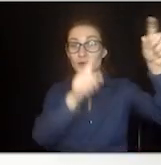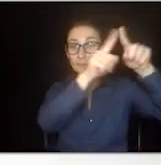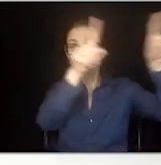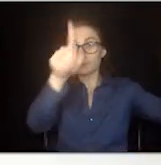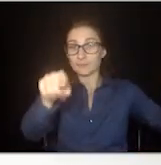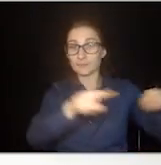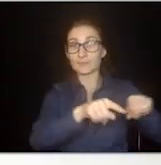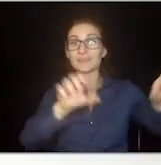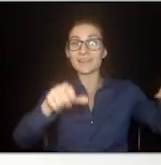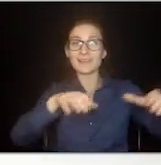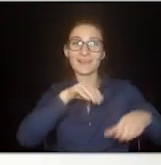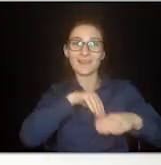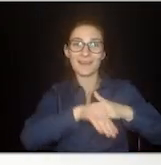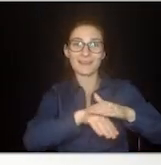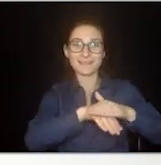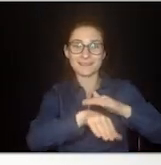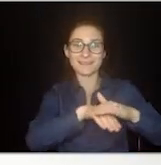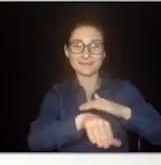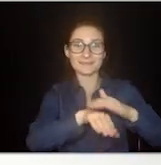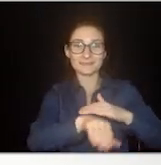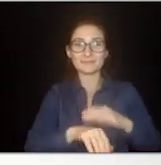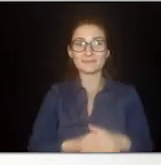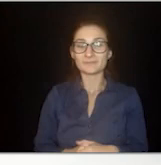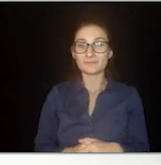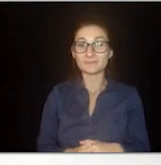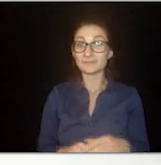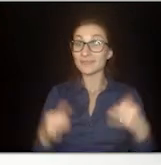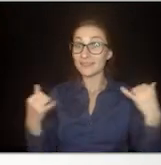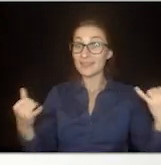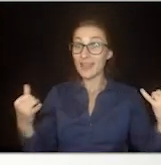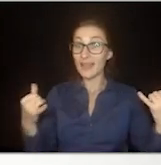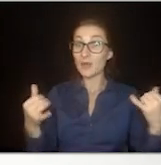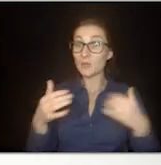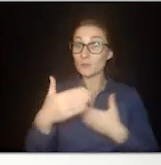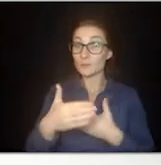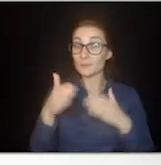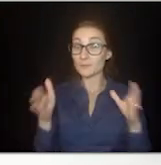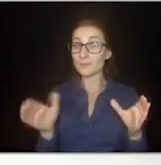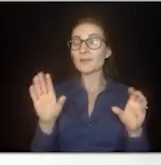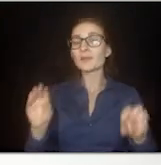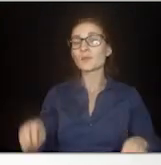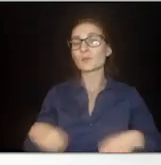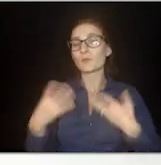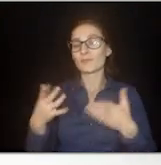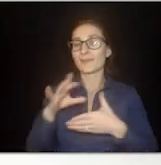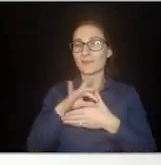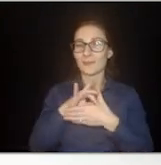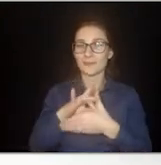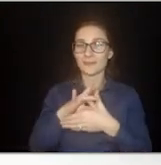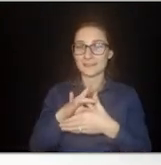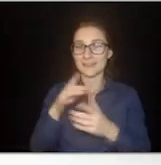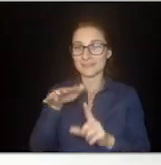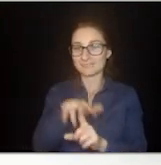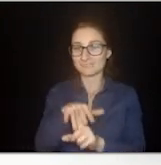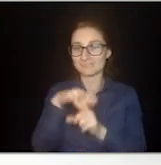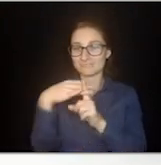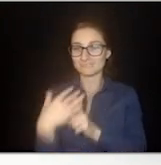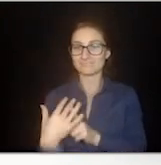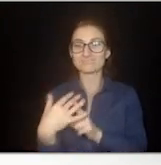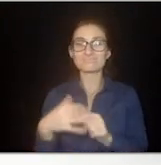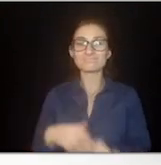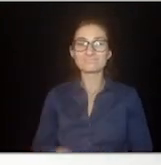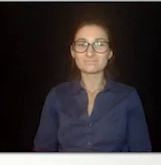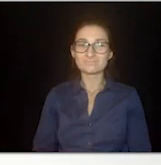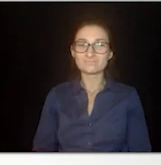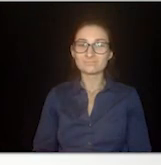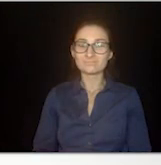to make the iPad accessible to Arna. The Now container provided context and meaning to the materials and sounds